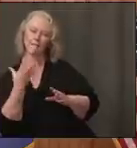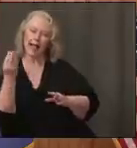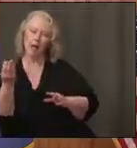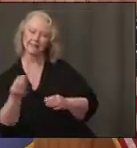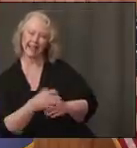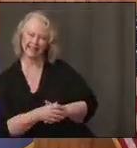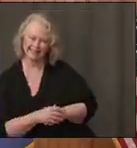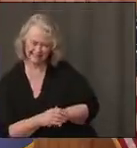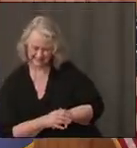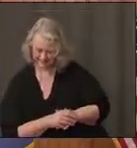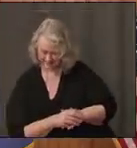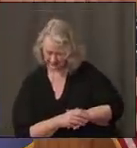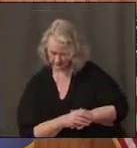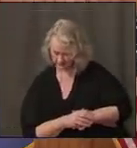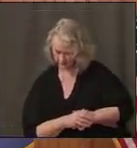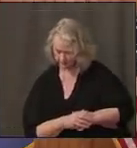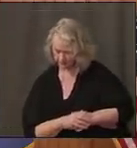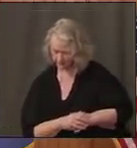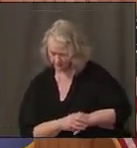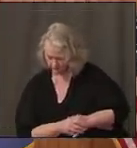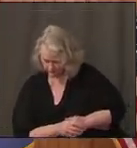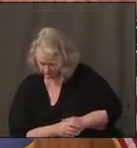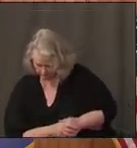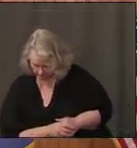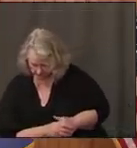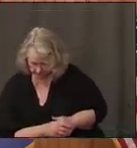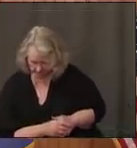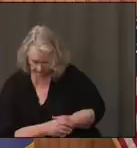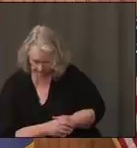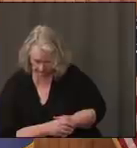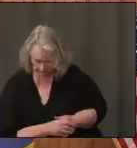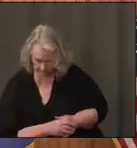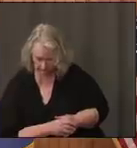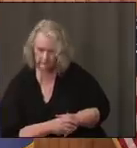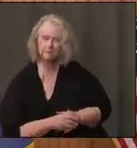Move along next to Do those things work? Sorry, Sue. Go ahead. Go ahead.